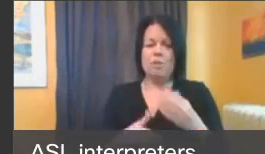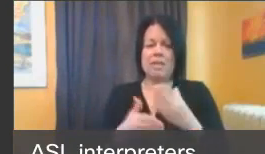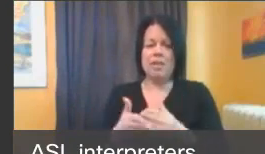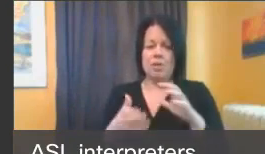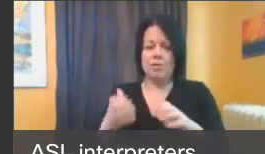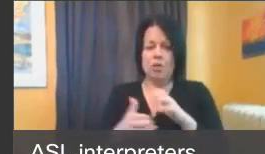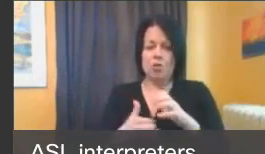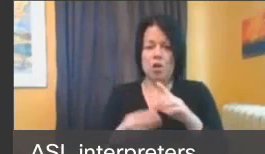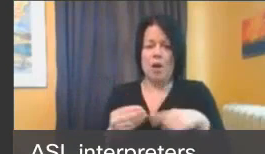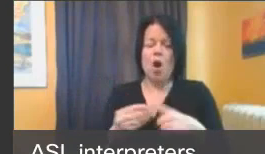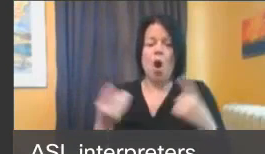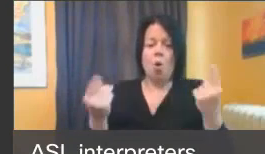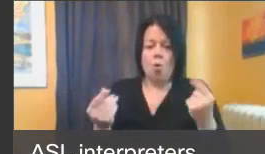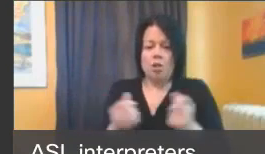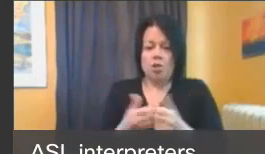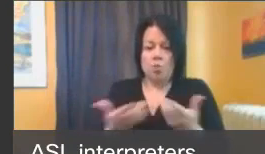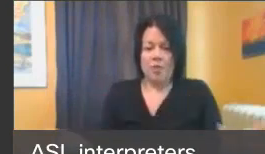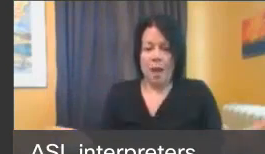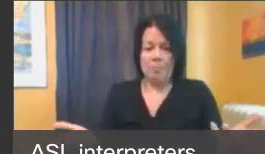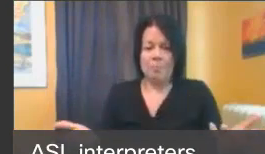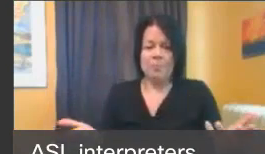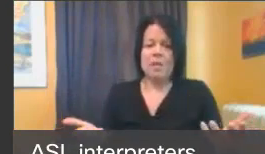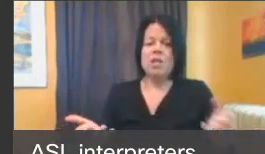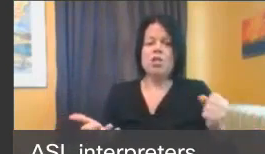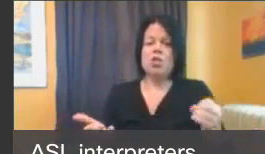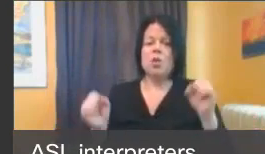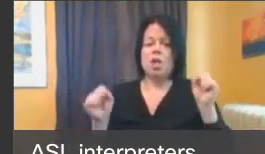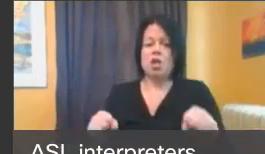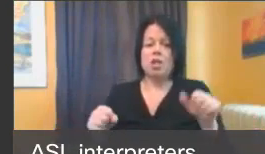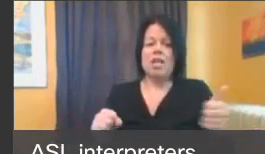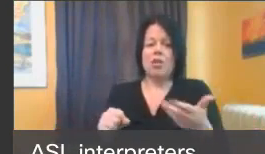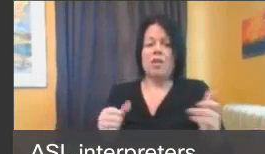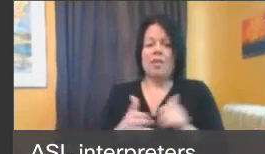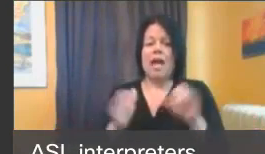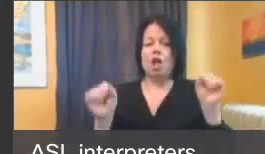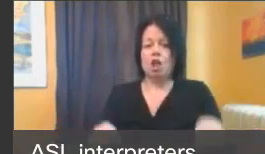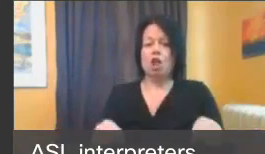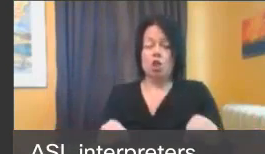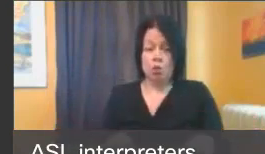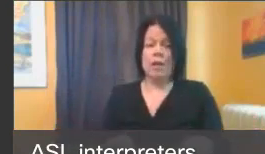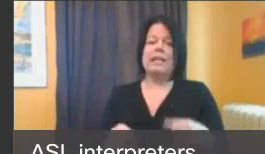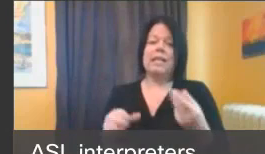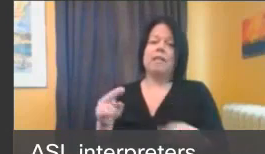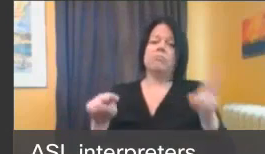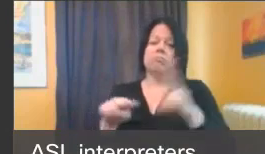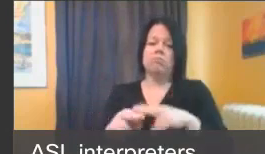do with those. So it's another thing that could potentially greatly increase the cost of